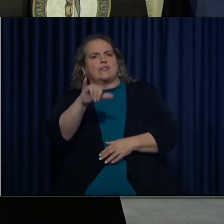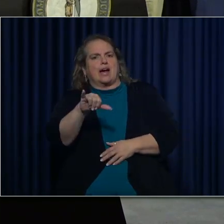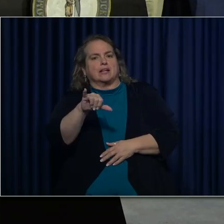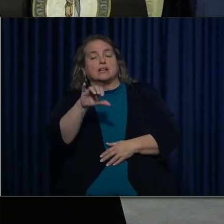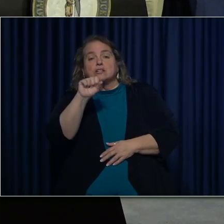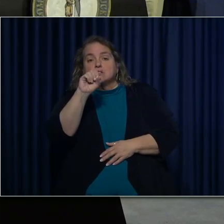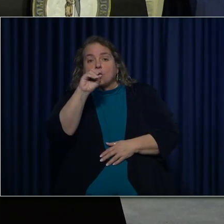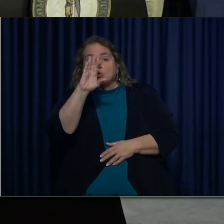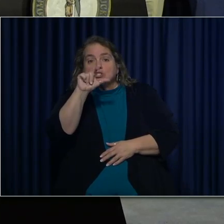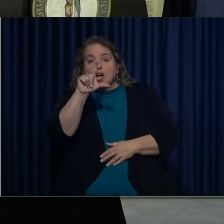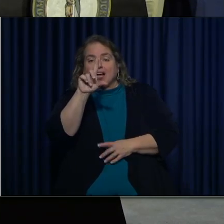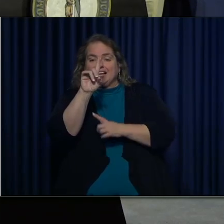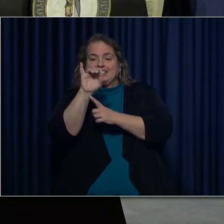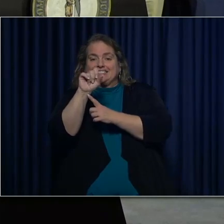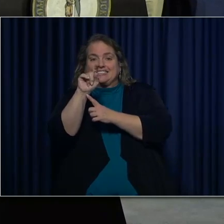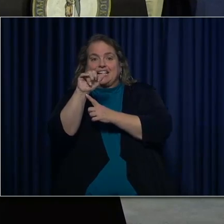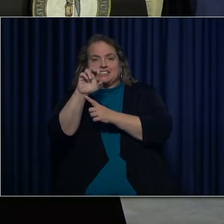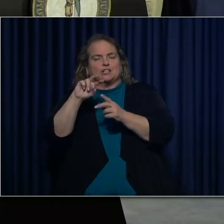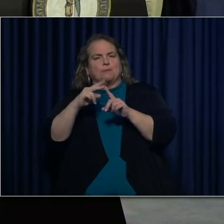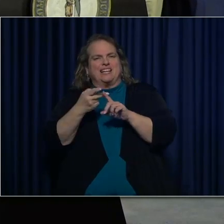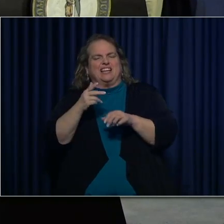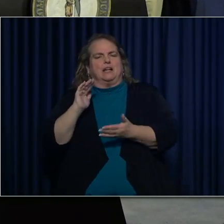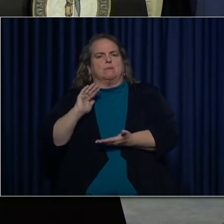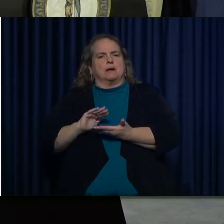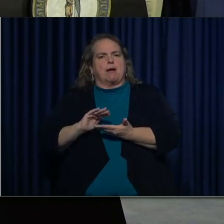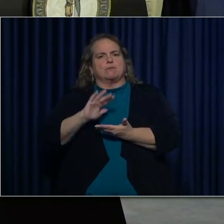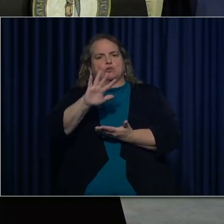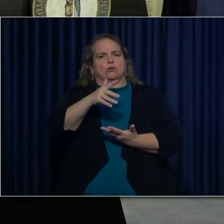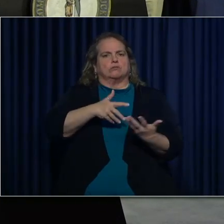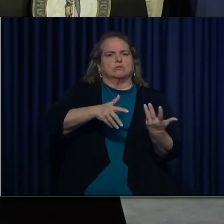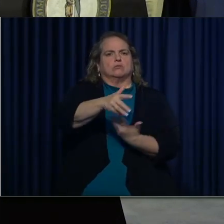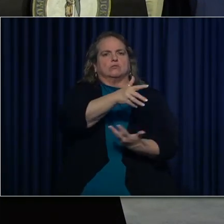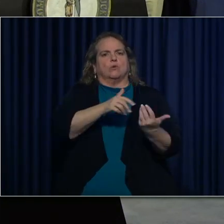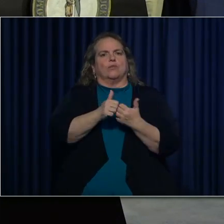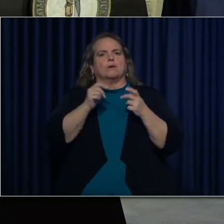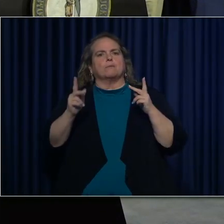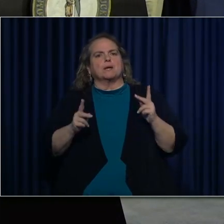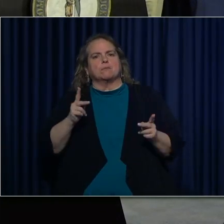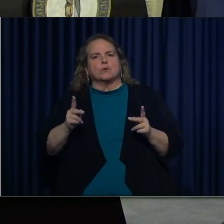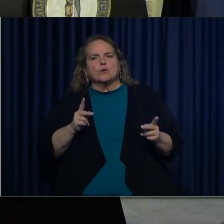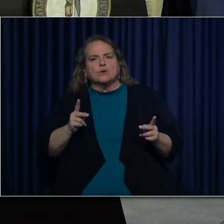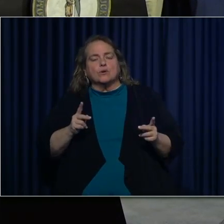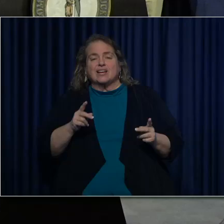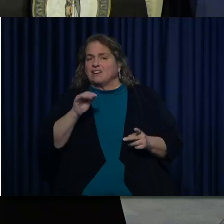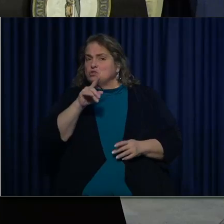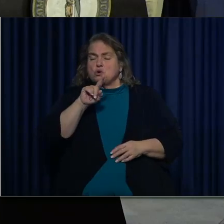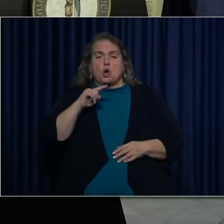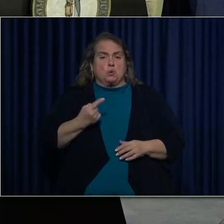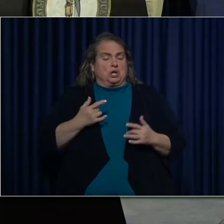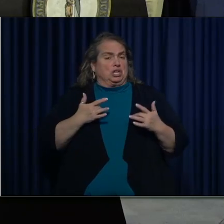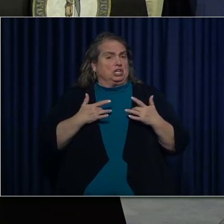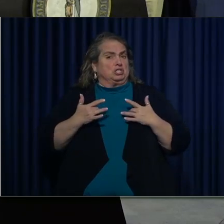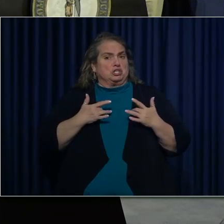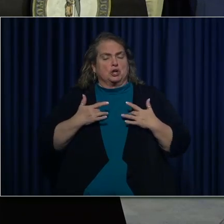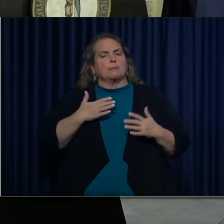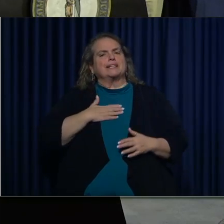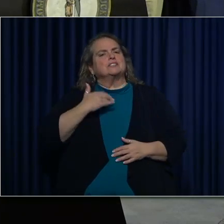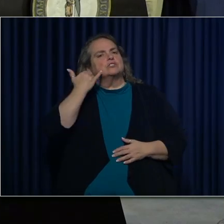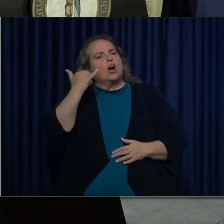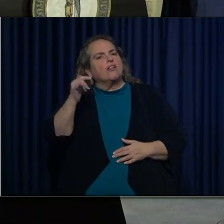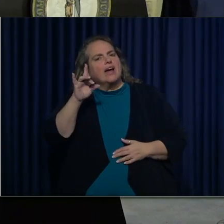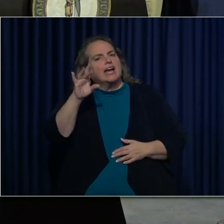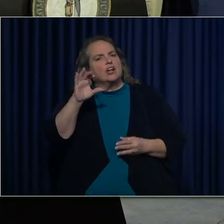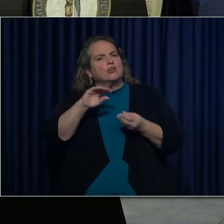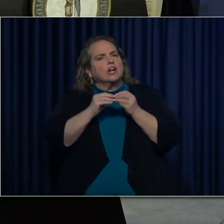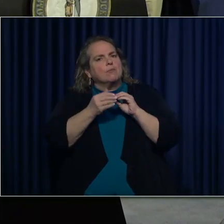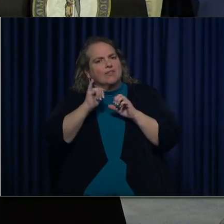means social distancing, trying to minimize congregation of people. If you are just concerned, please call the 800 number the